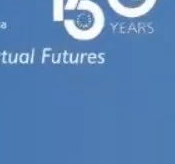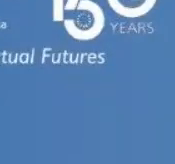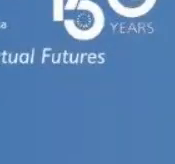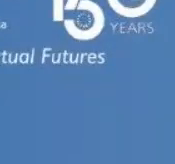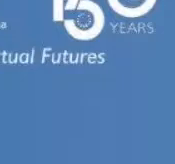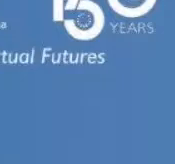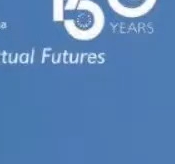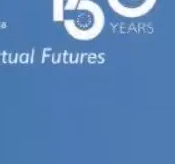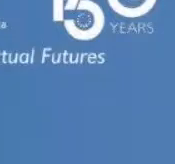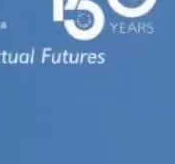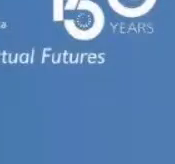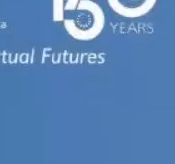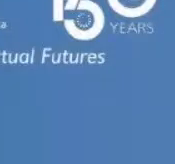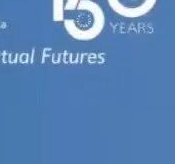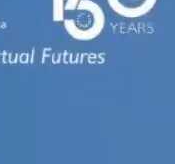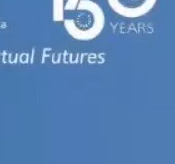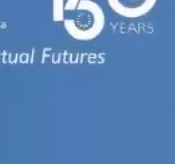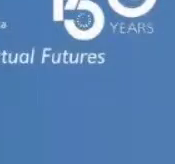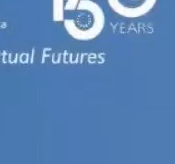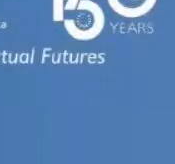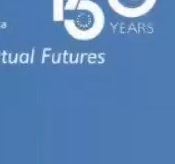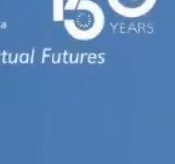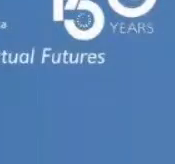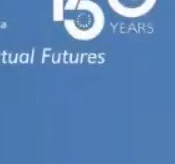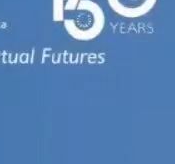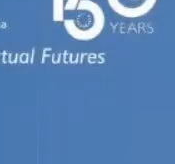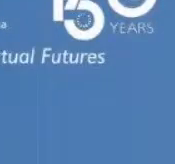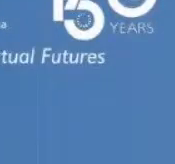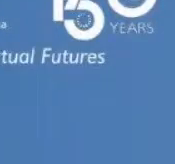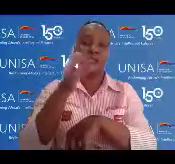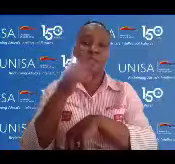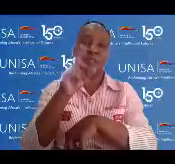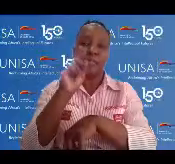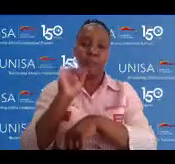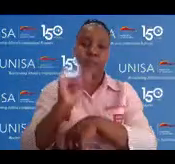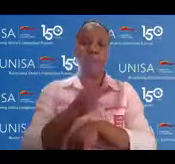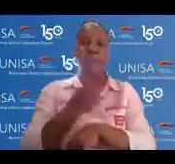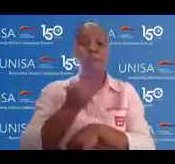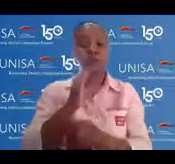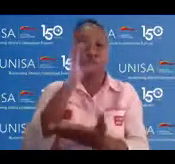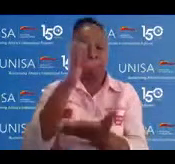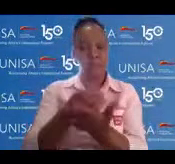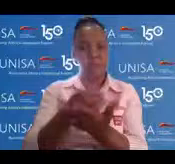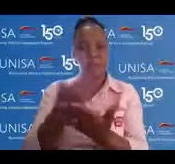to use? Dr. Chetty, you can just confirm if you can see my screen again.